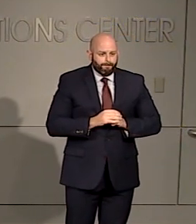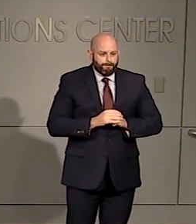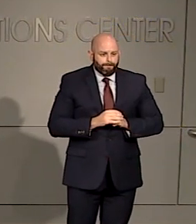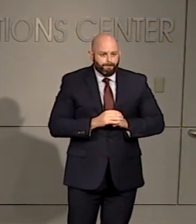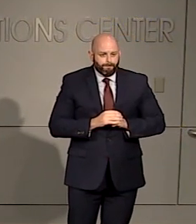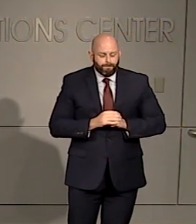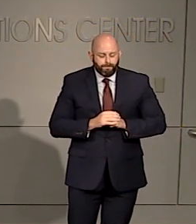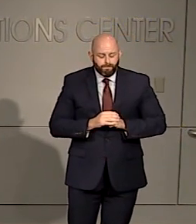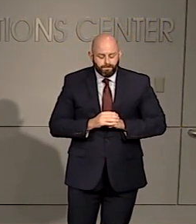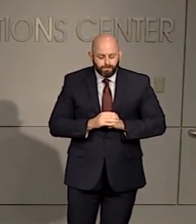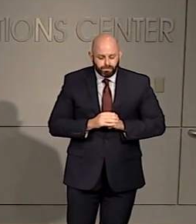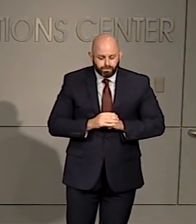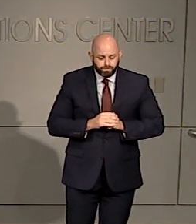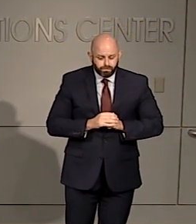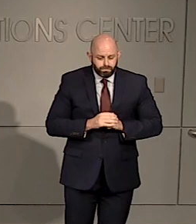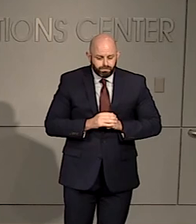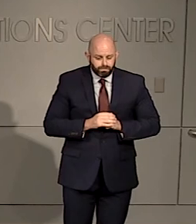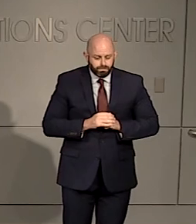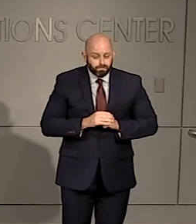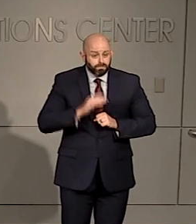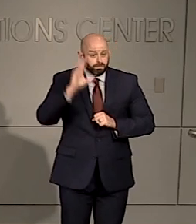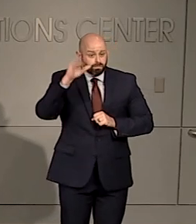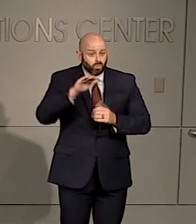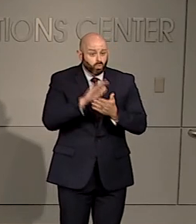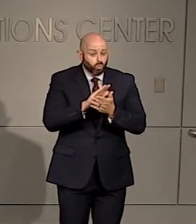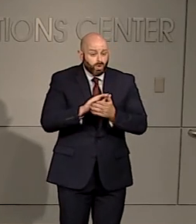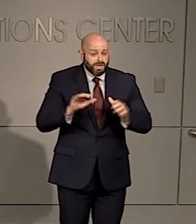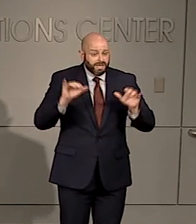We know schools will look a lot different this year.